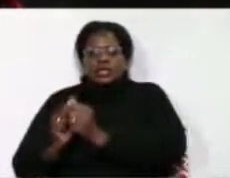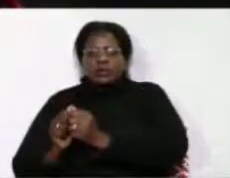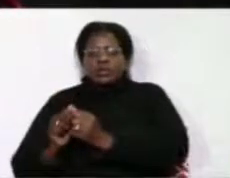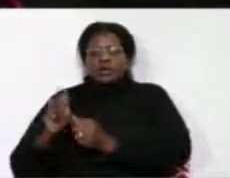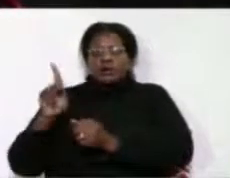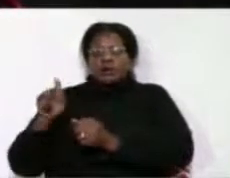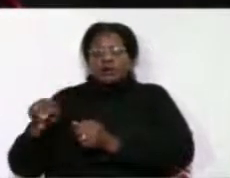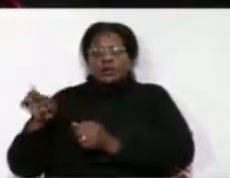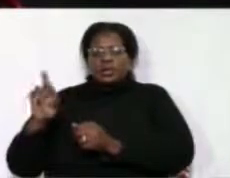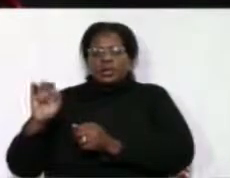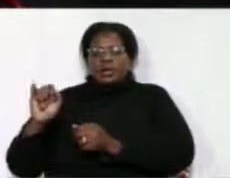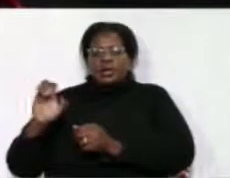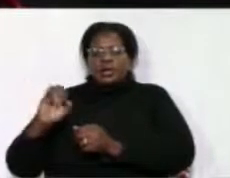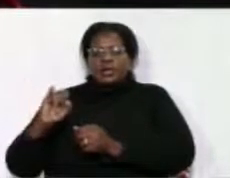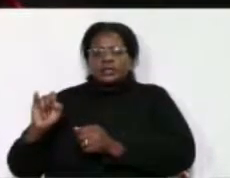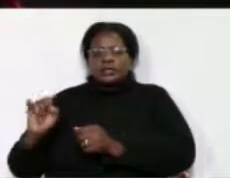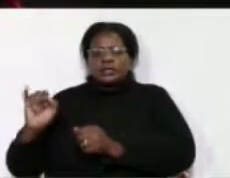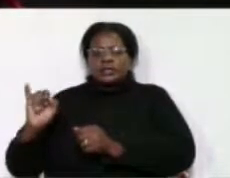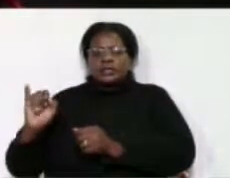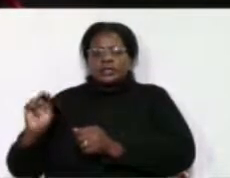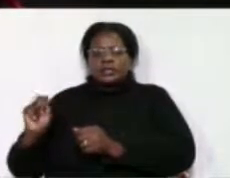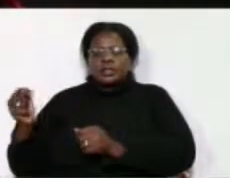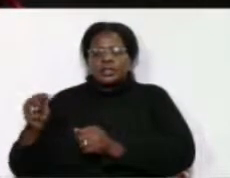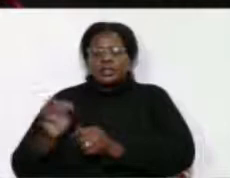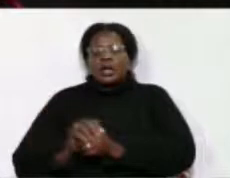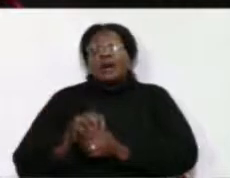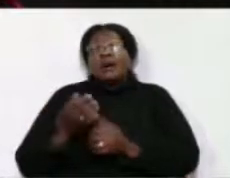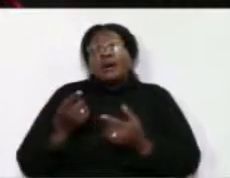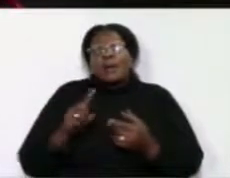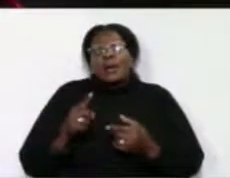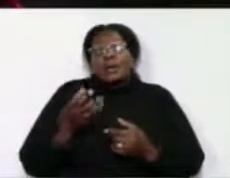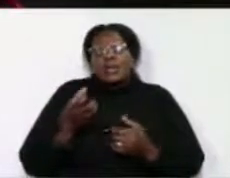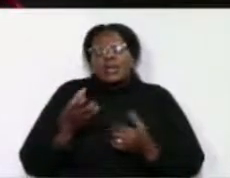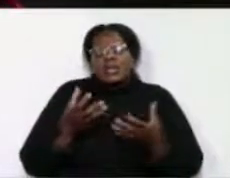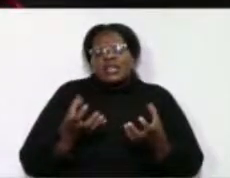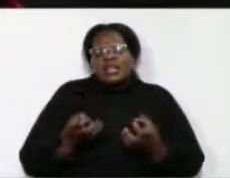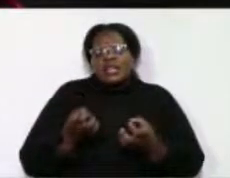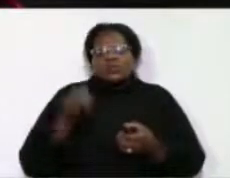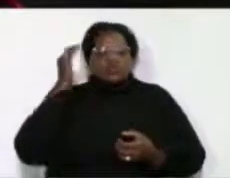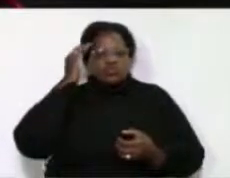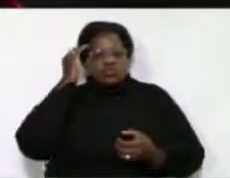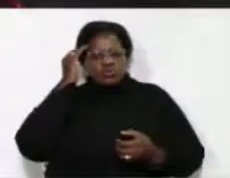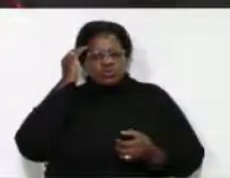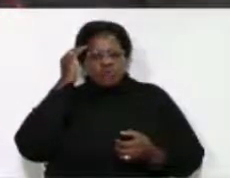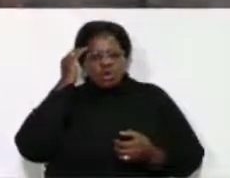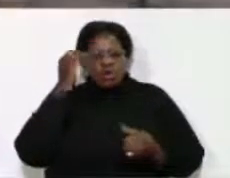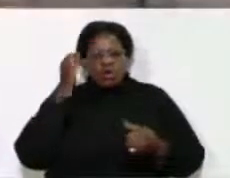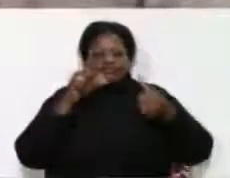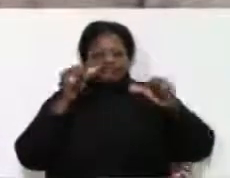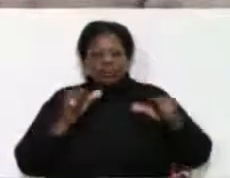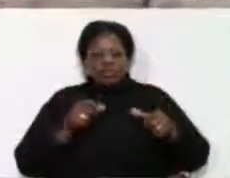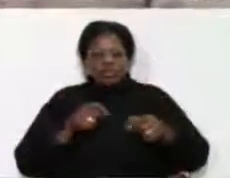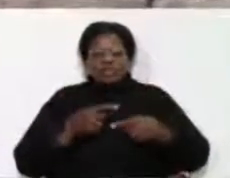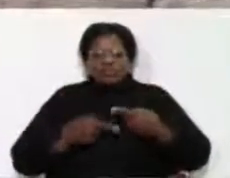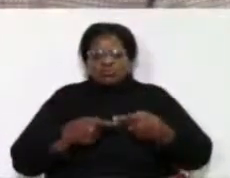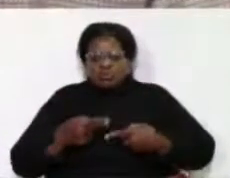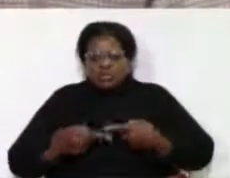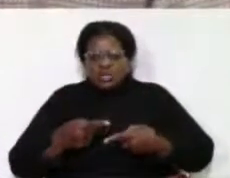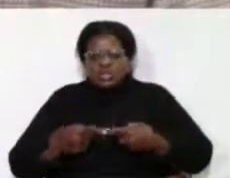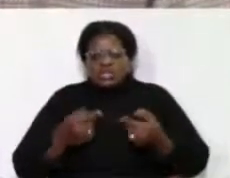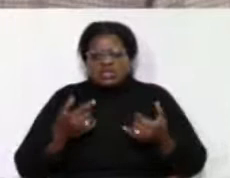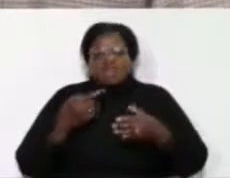that there's a lot of terms in costing and pricing that are about accounting. And we have to run through accounting procedures first before we understand where we